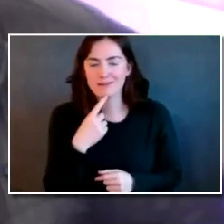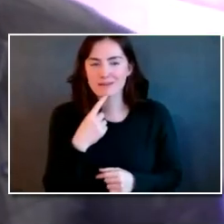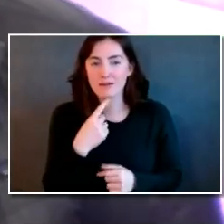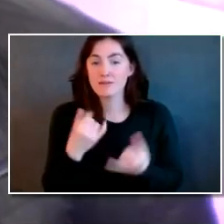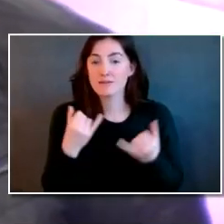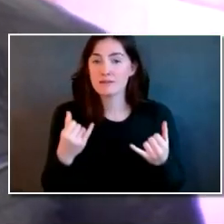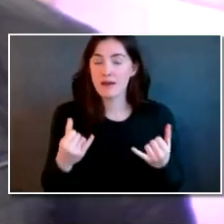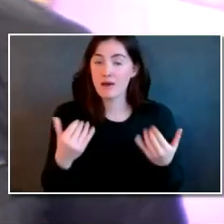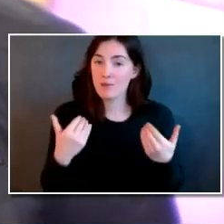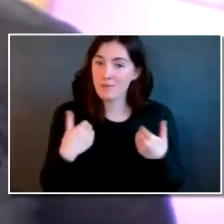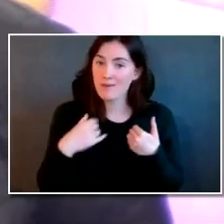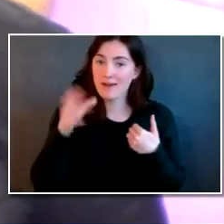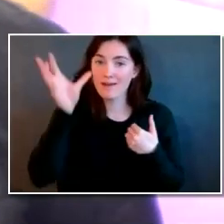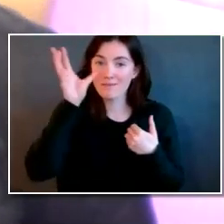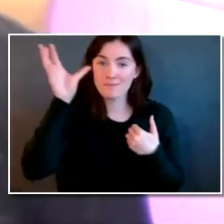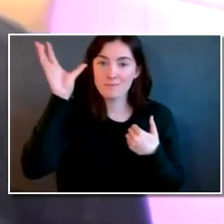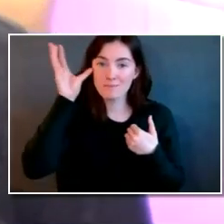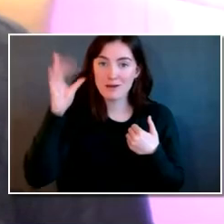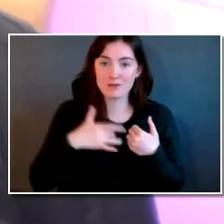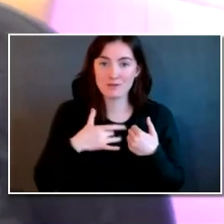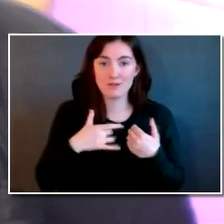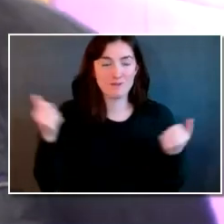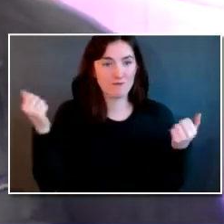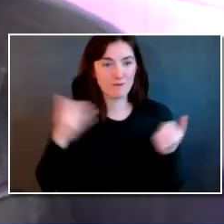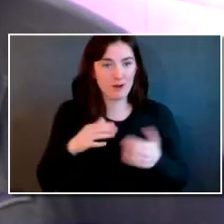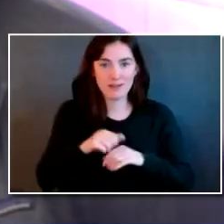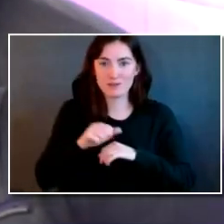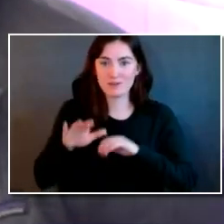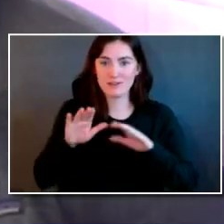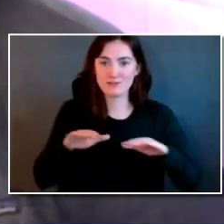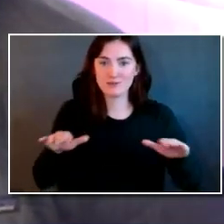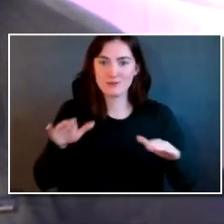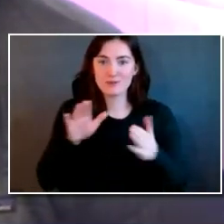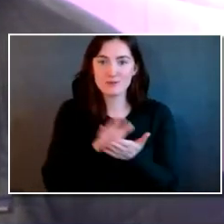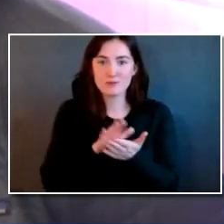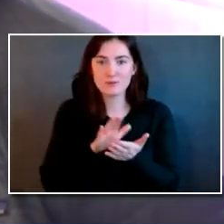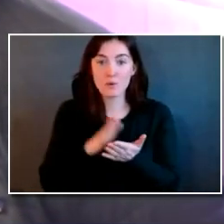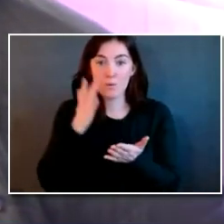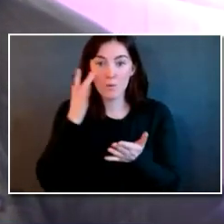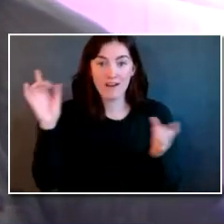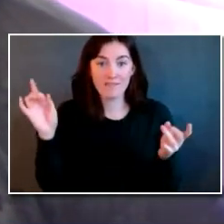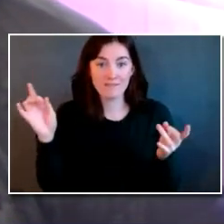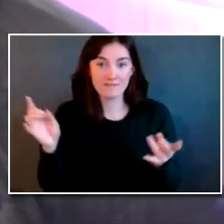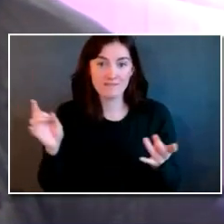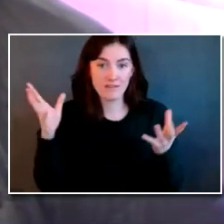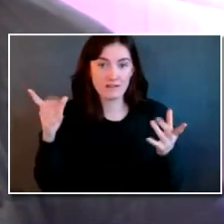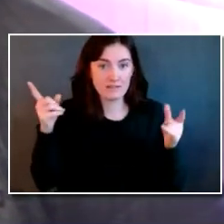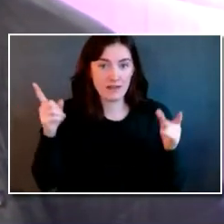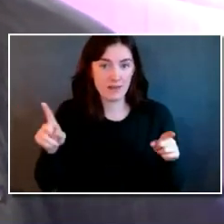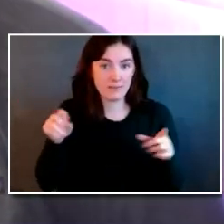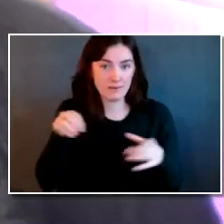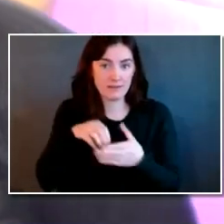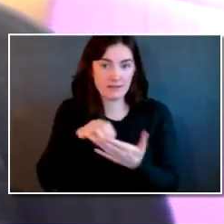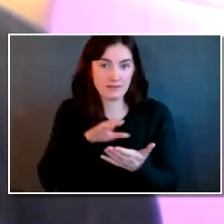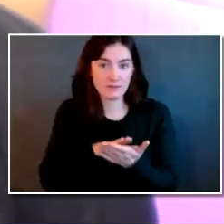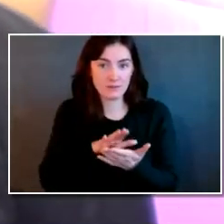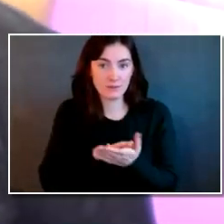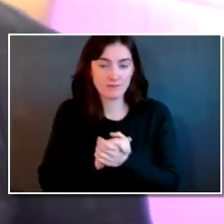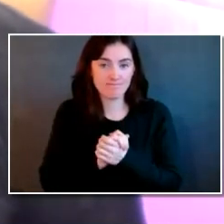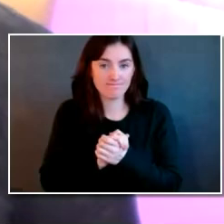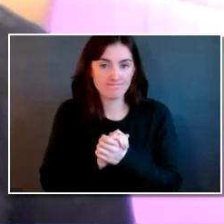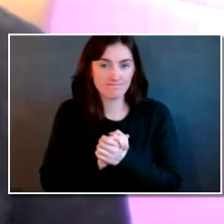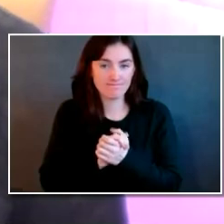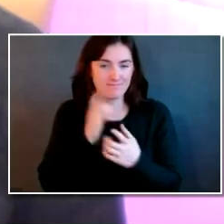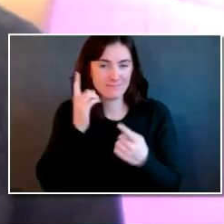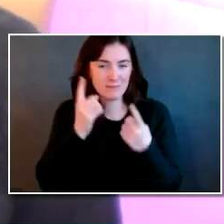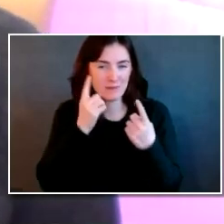who are afraid to send their children to school because of the violence that are going on in the schools. Think about that. School